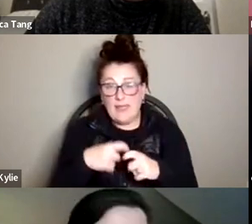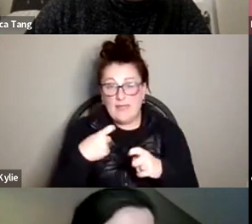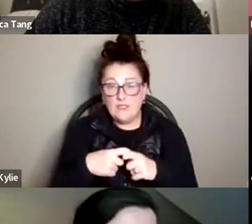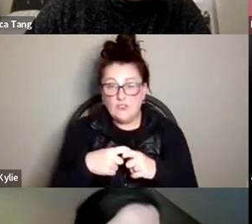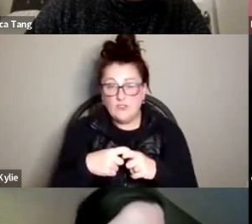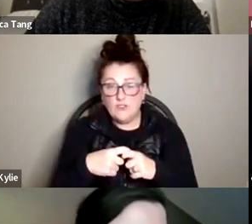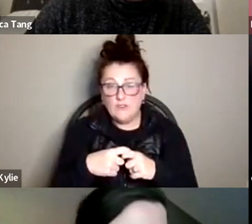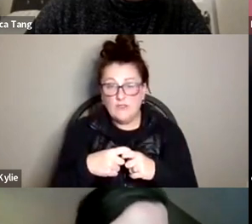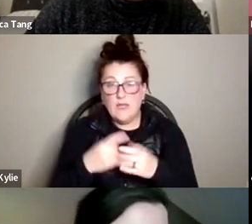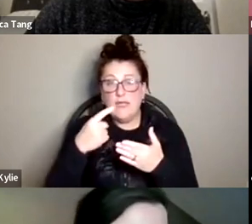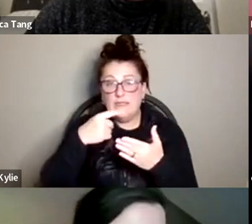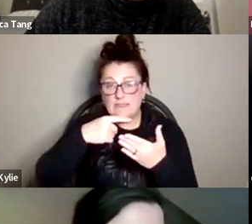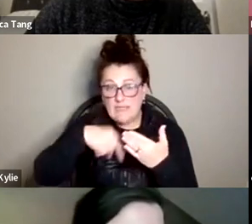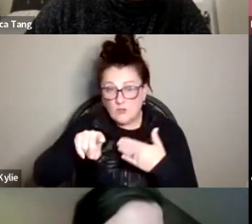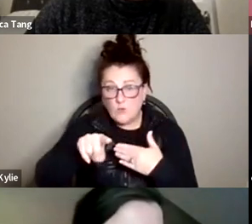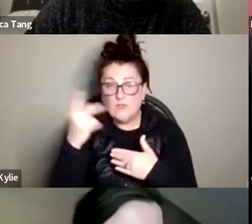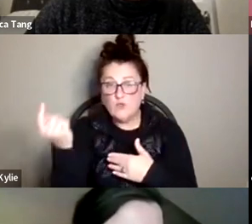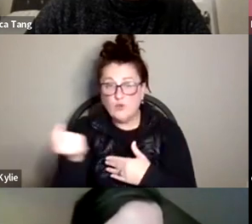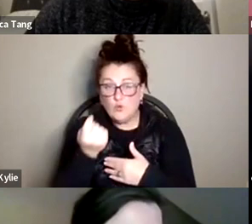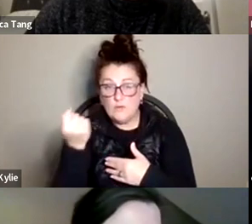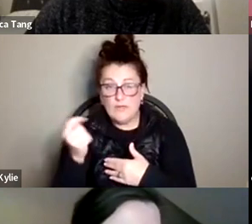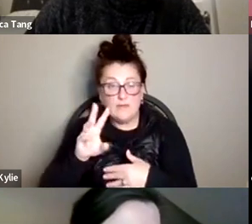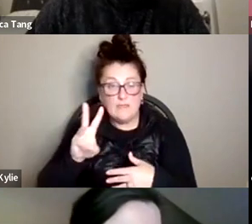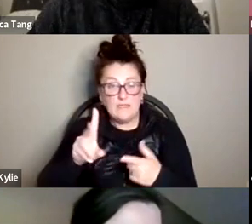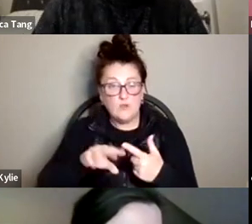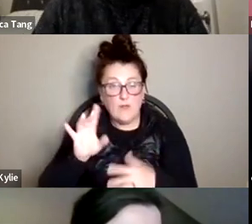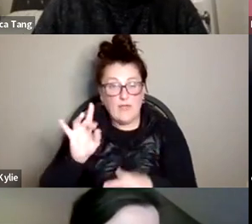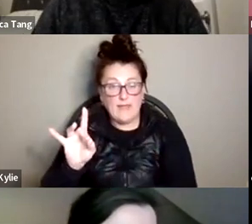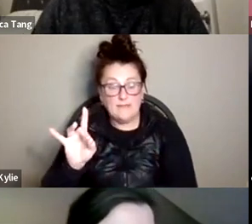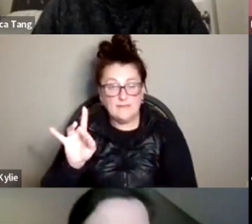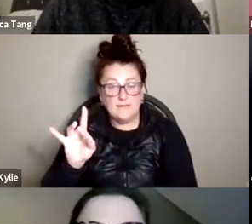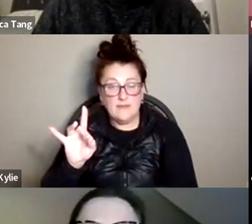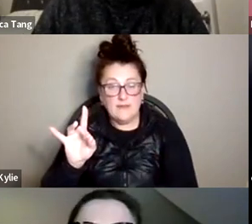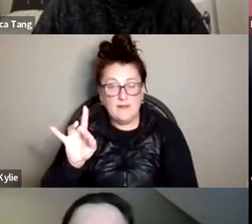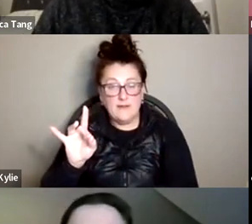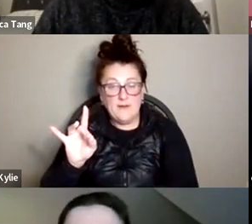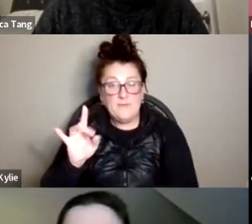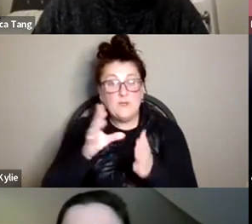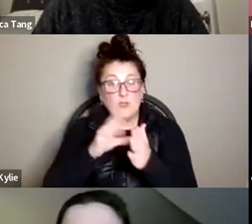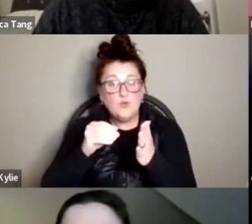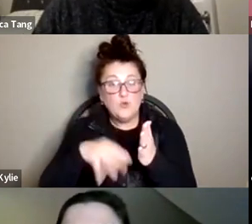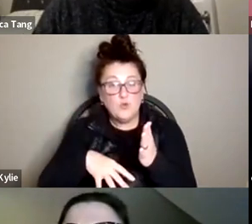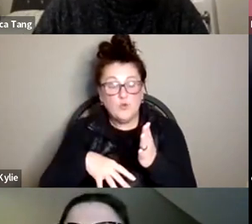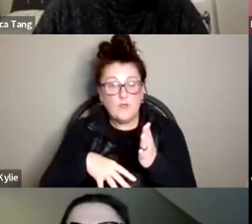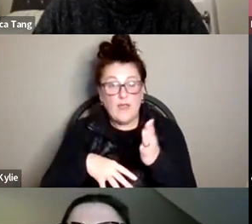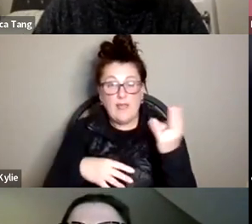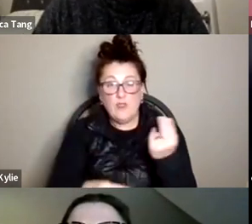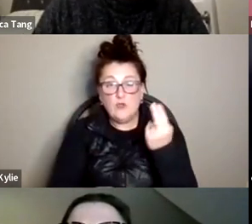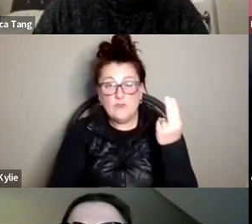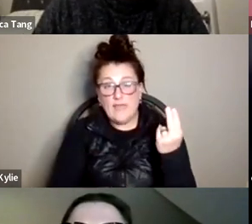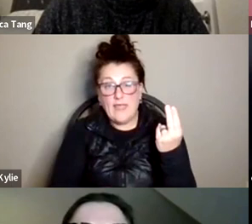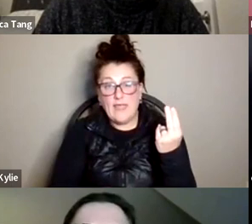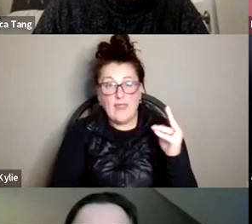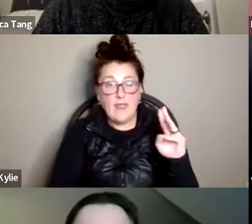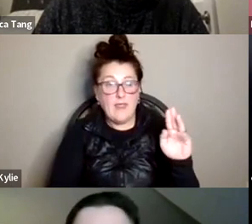is next Tuesday at the same time, 6 to 8. And the student session is on a Thursday,